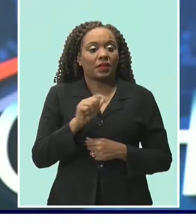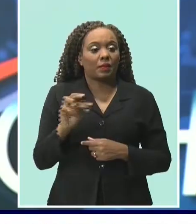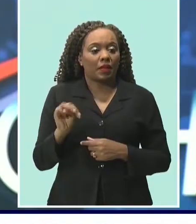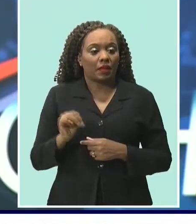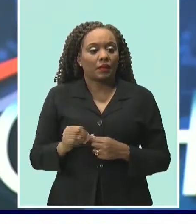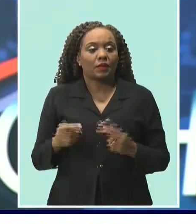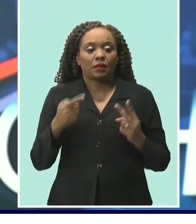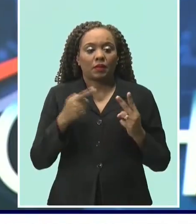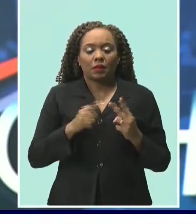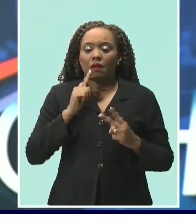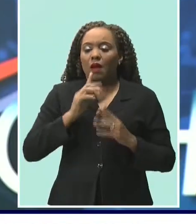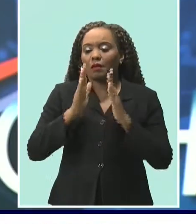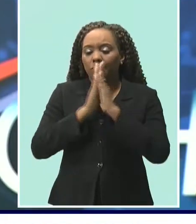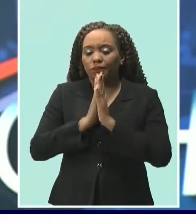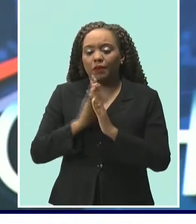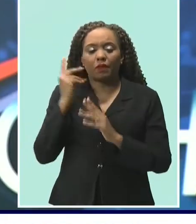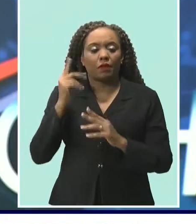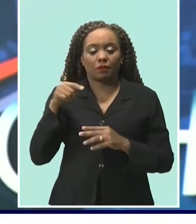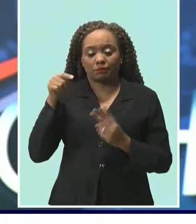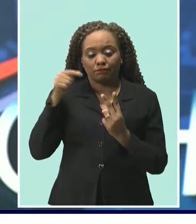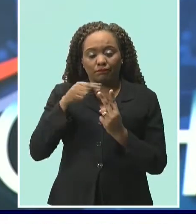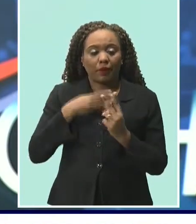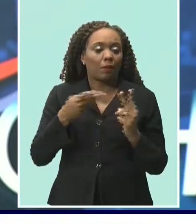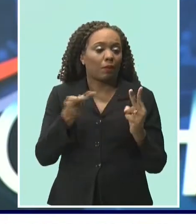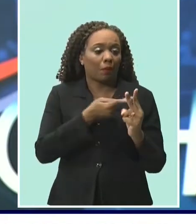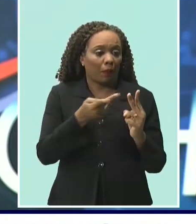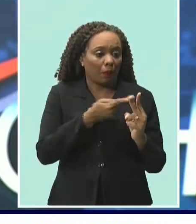family her thoughts and prayers are with them.